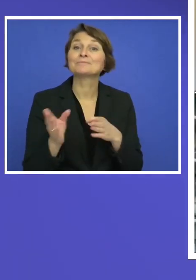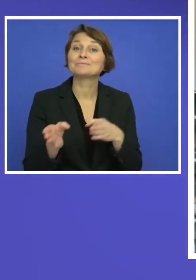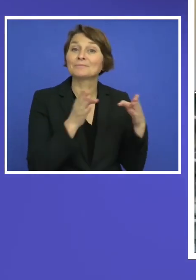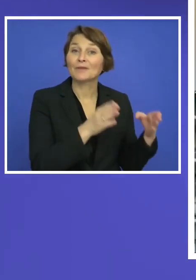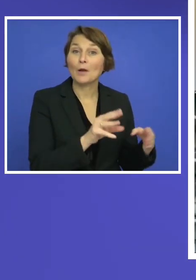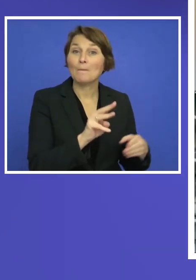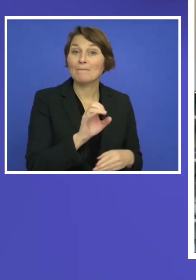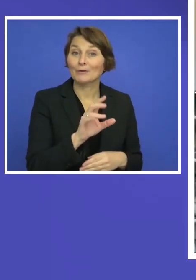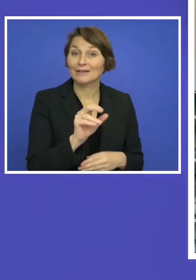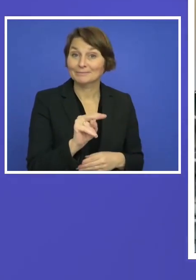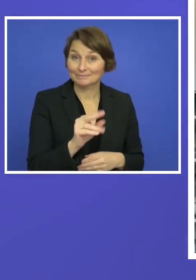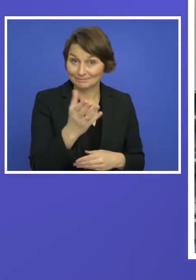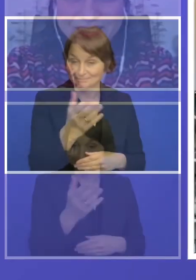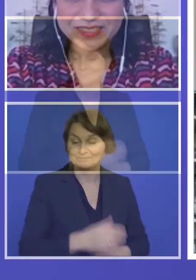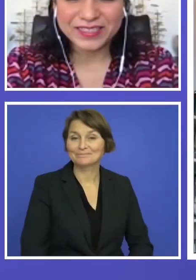takeaway.